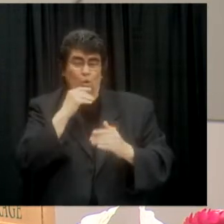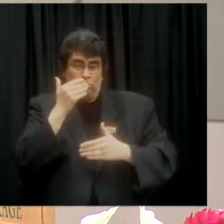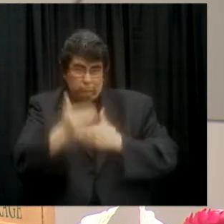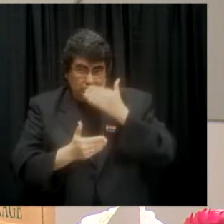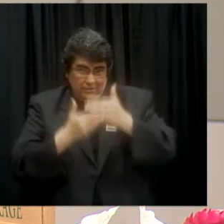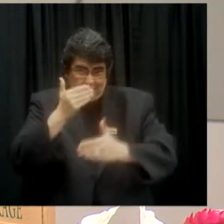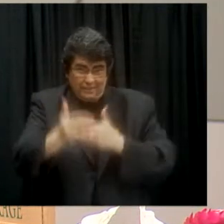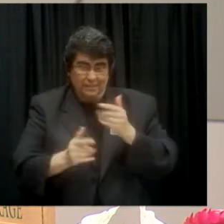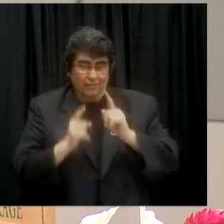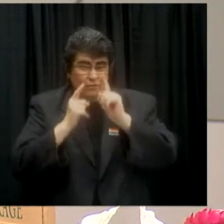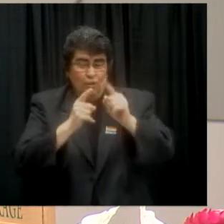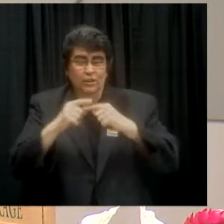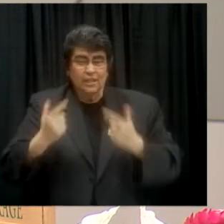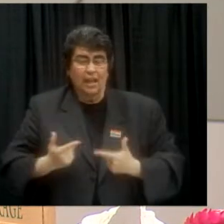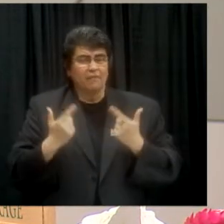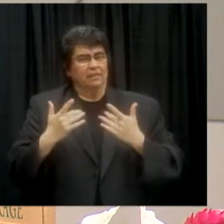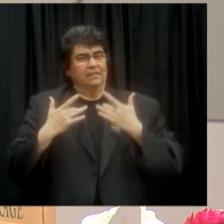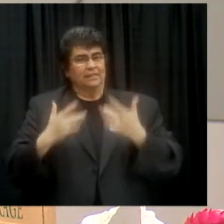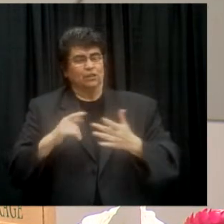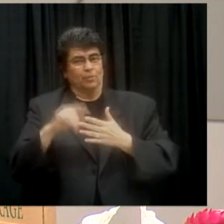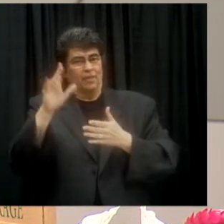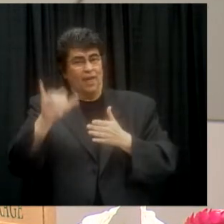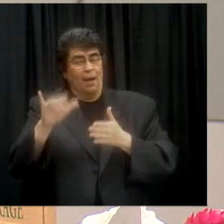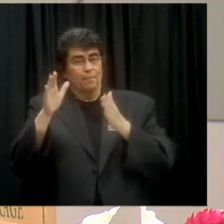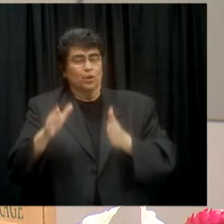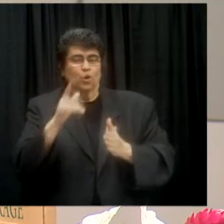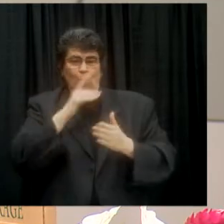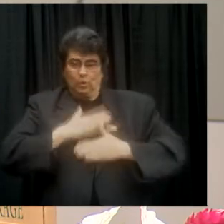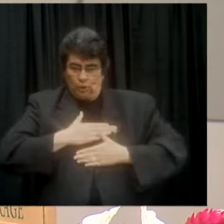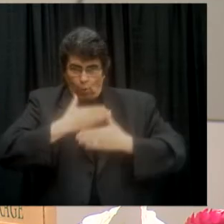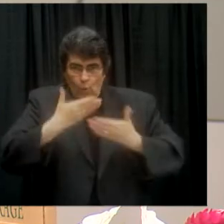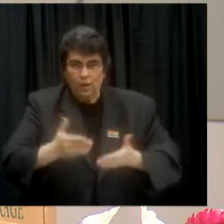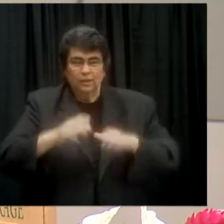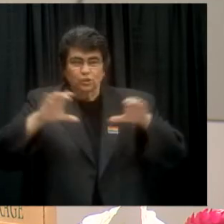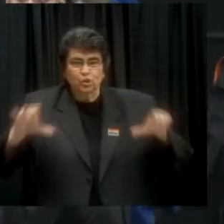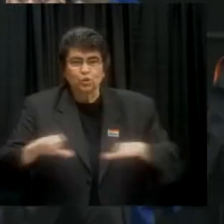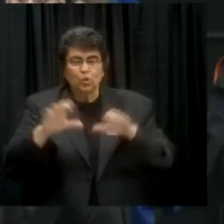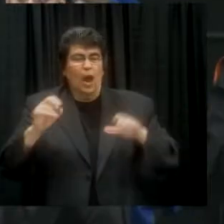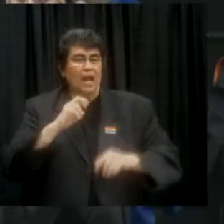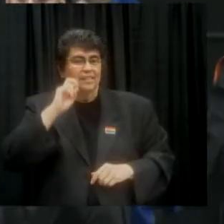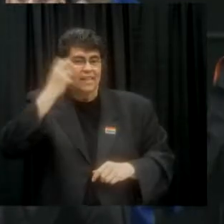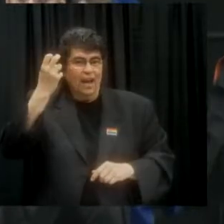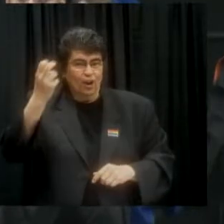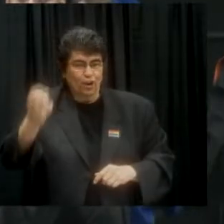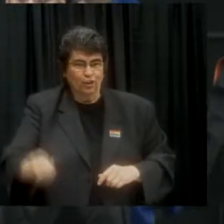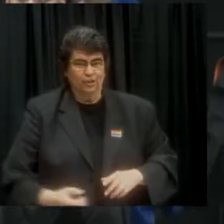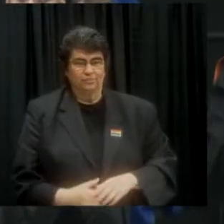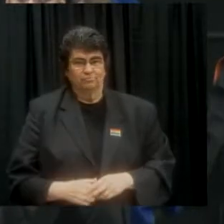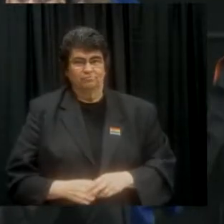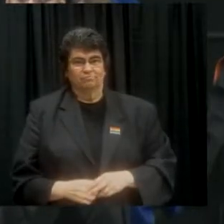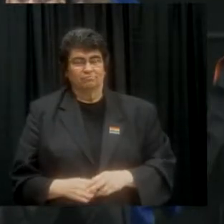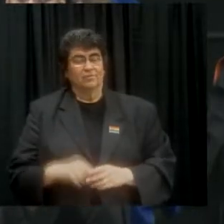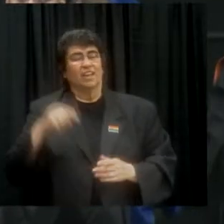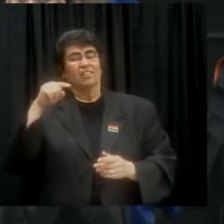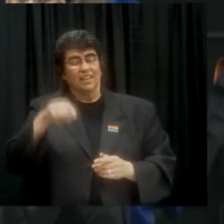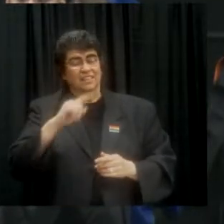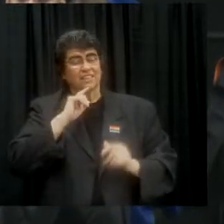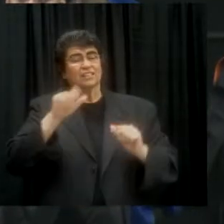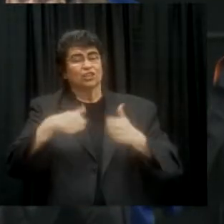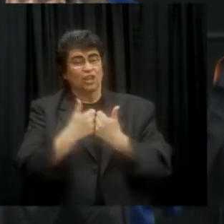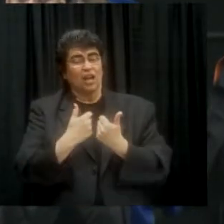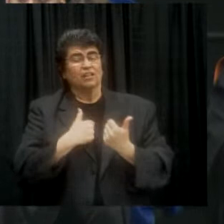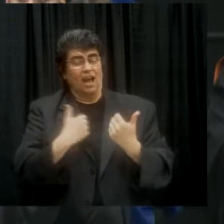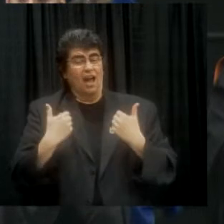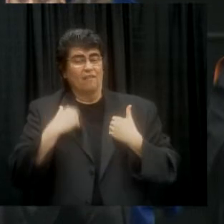in life tends to be the one who is willing to do and dare." This is the challenge that I